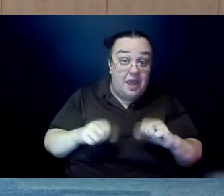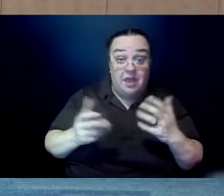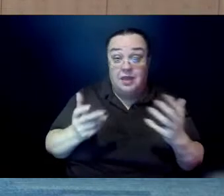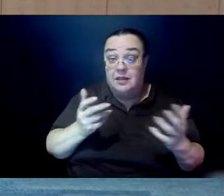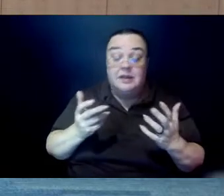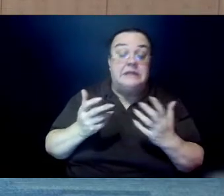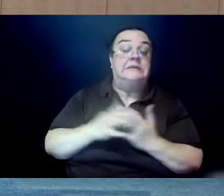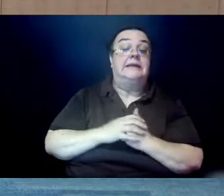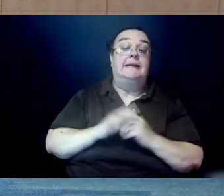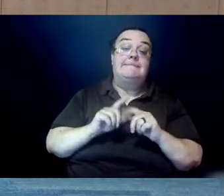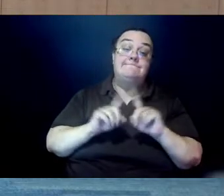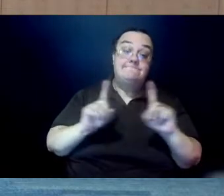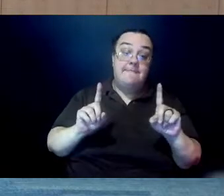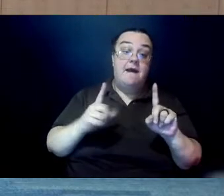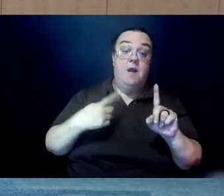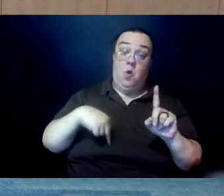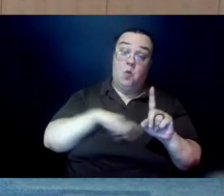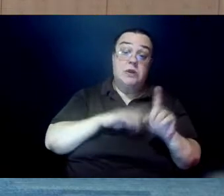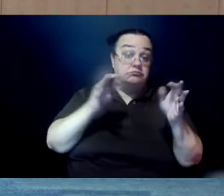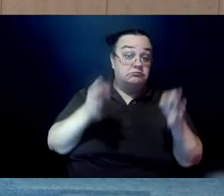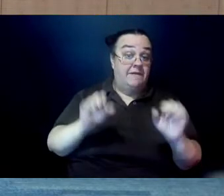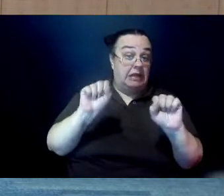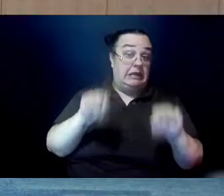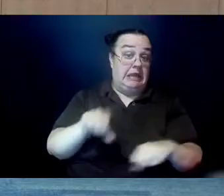well, we could certainly do that.